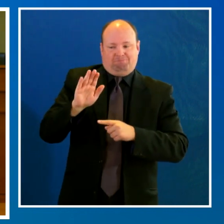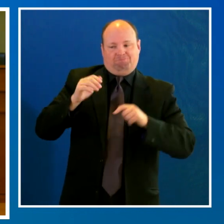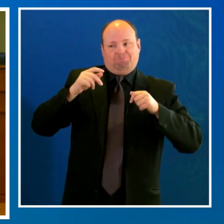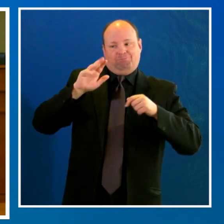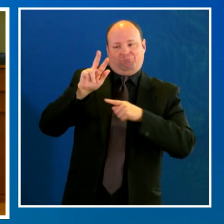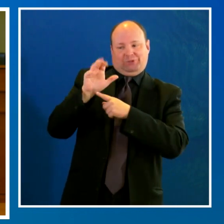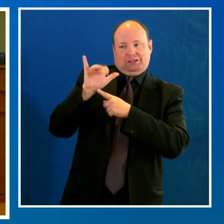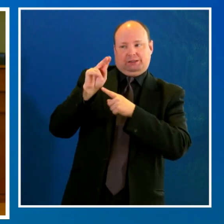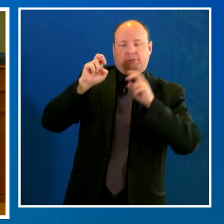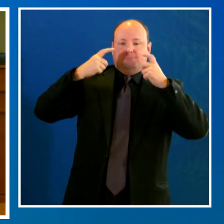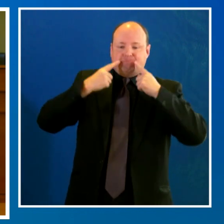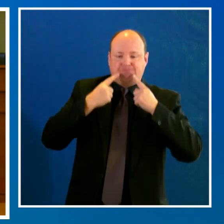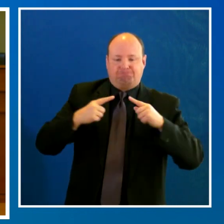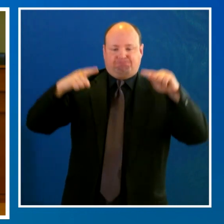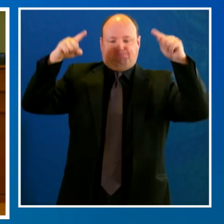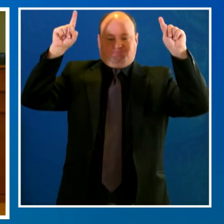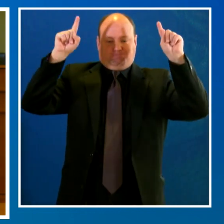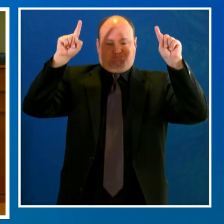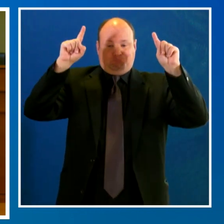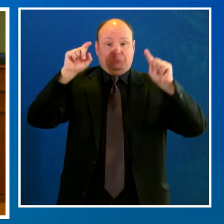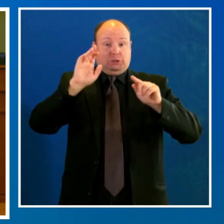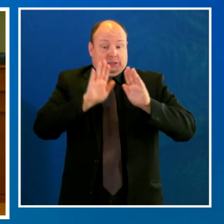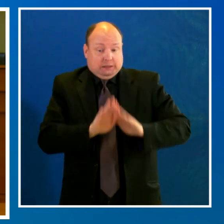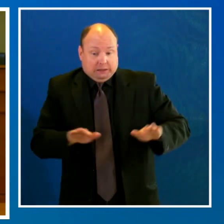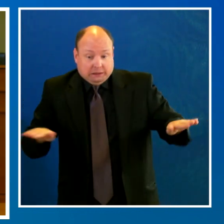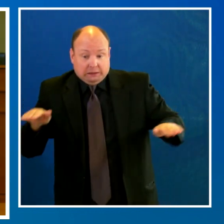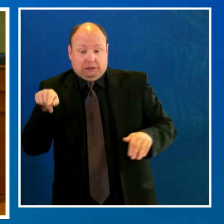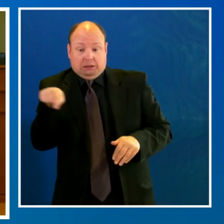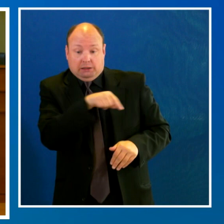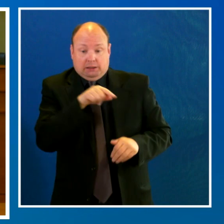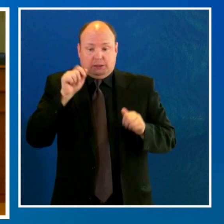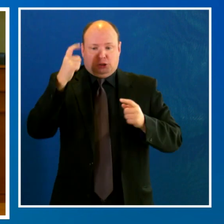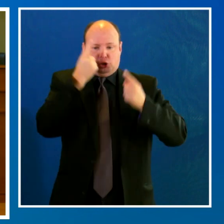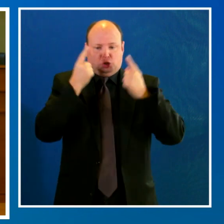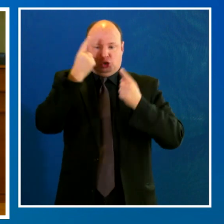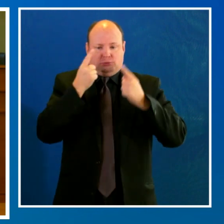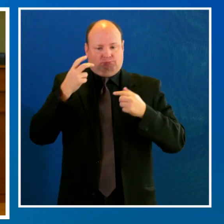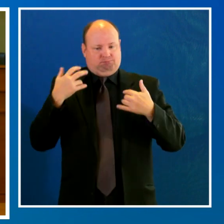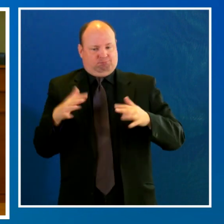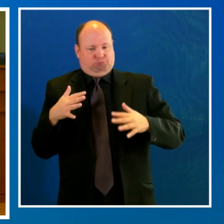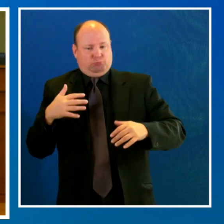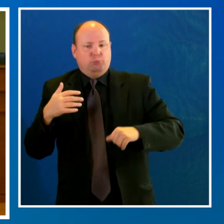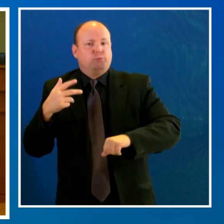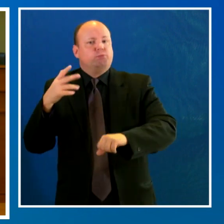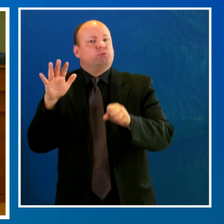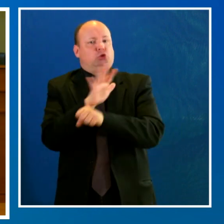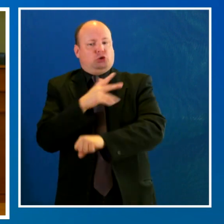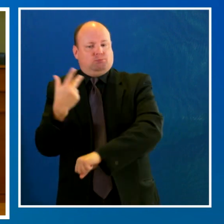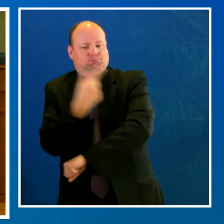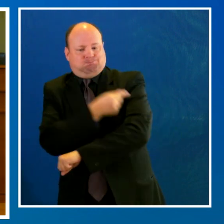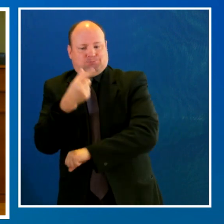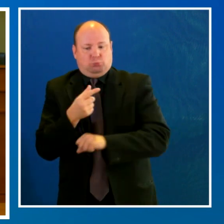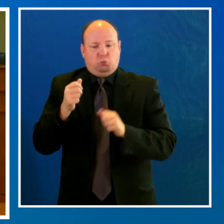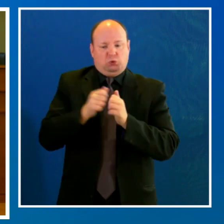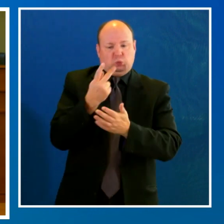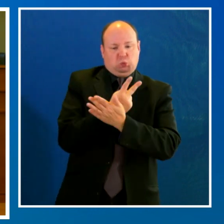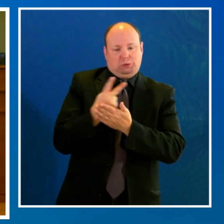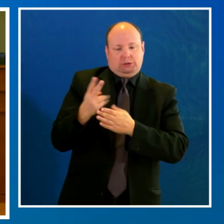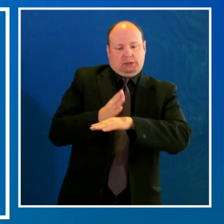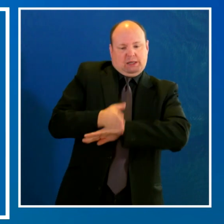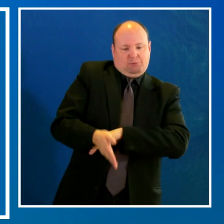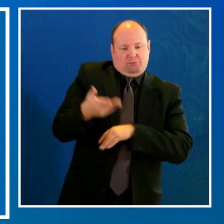effectiveness. Children are considered fully vaccinated 2 weeks after they receive their second dose.